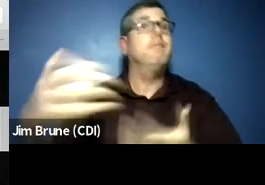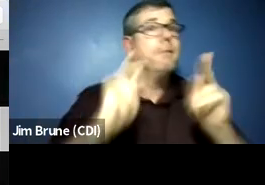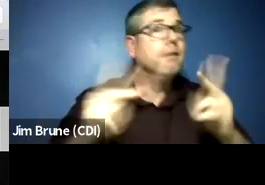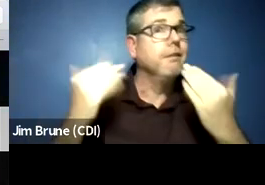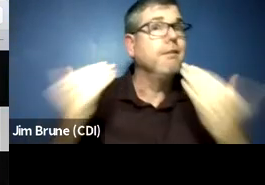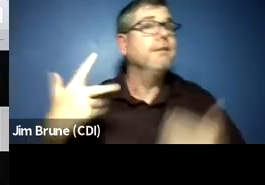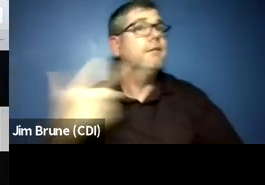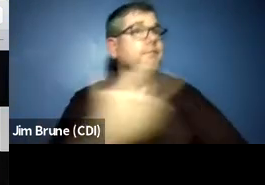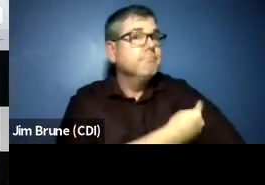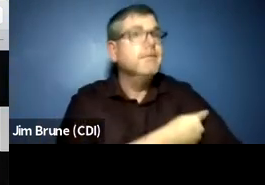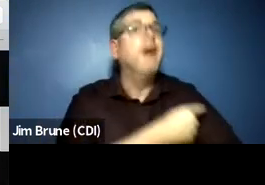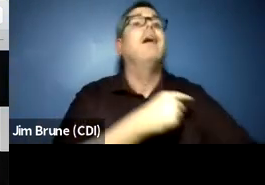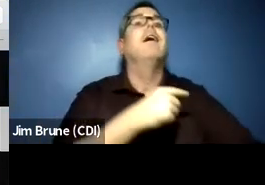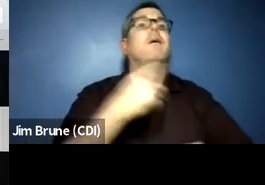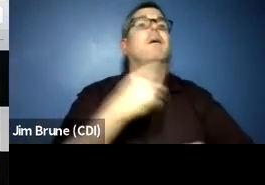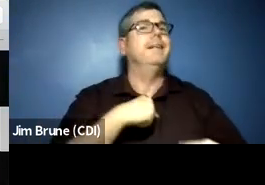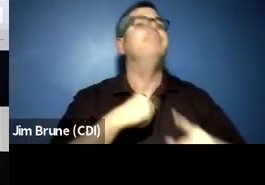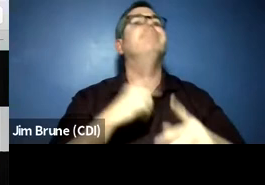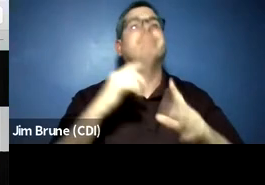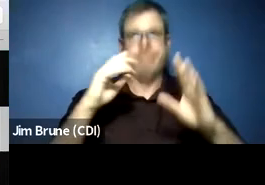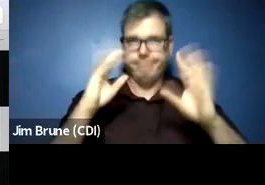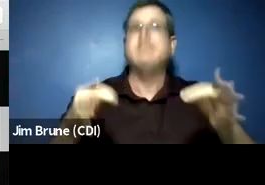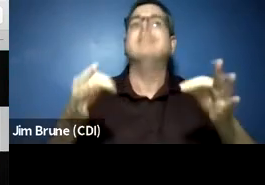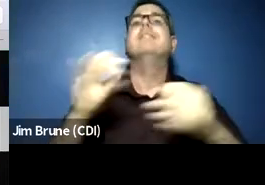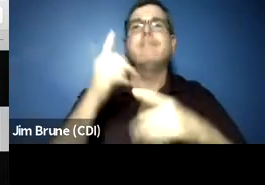missing the next, I think we're going to do a poll now. Is that right?